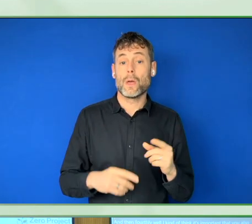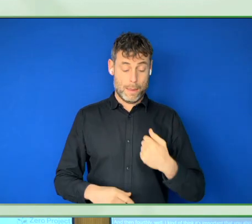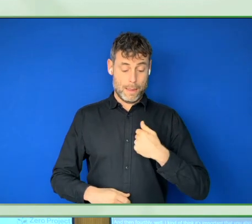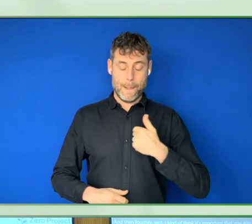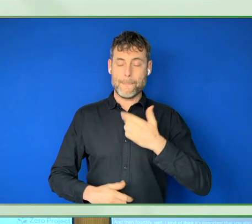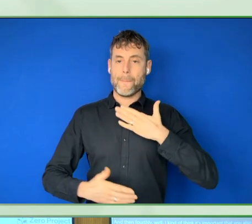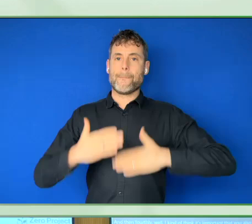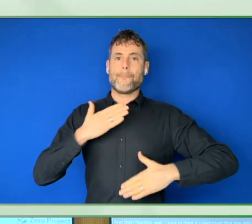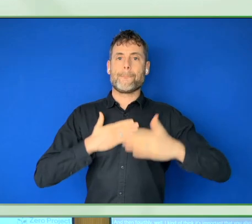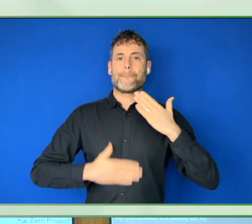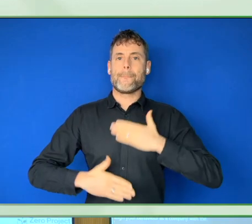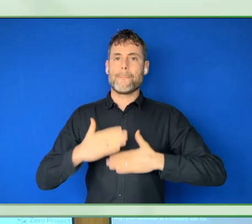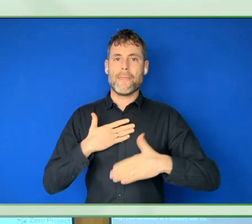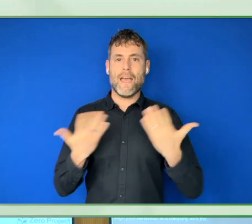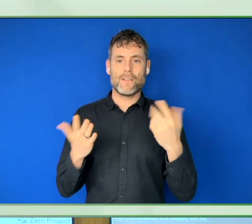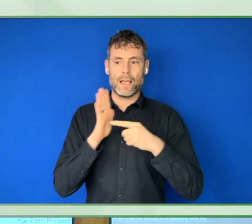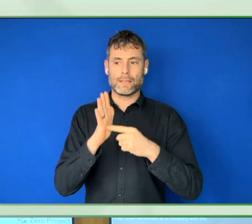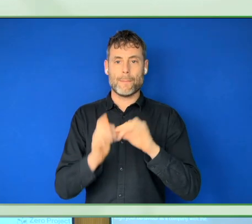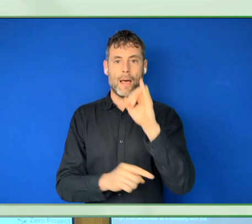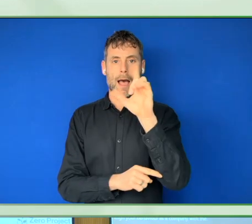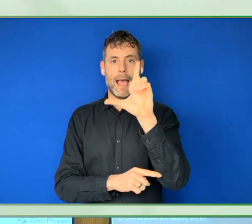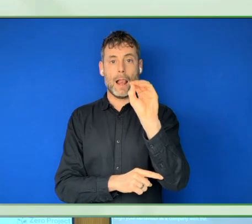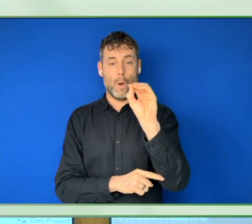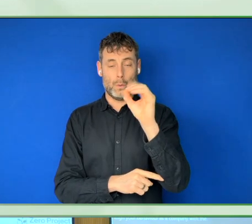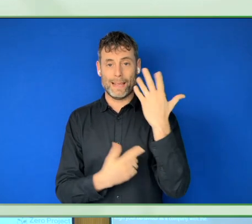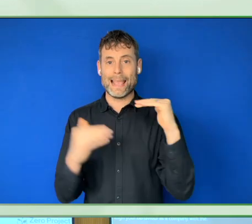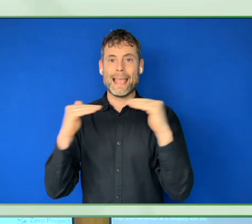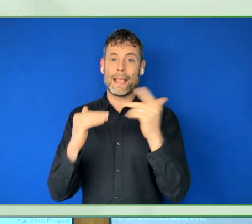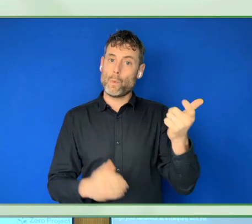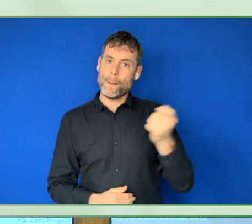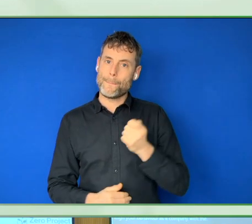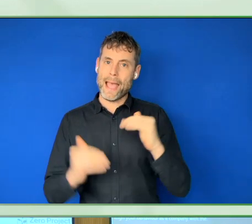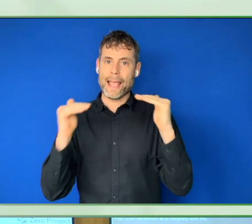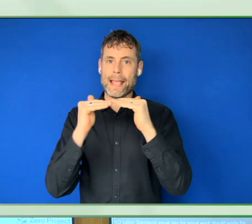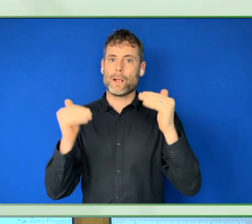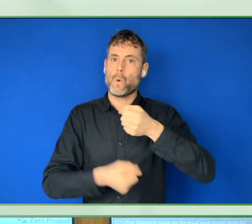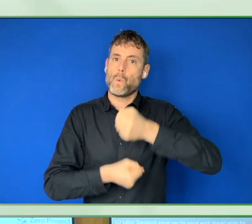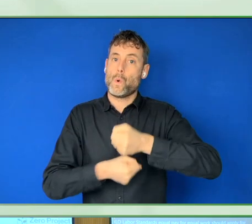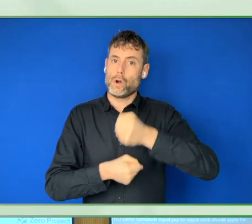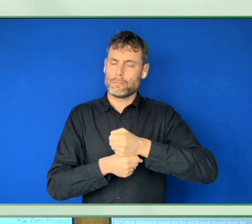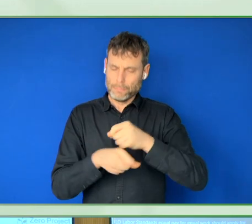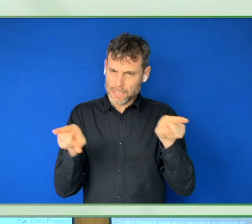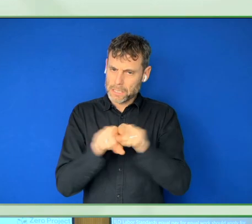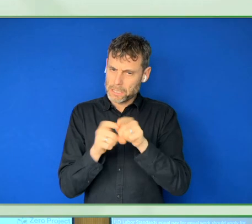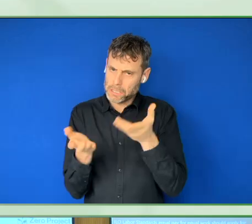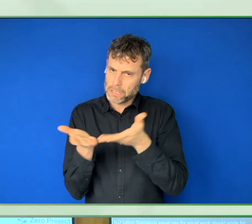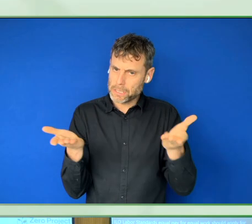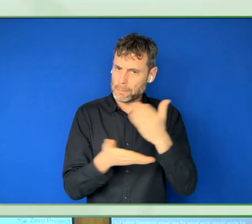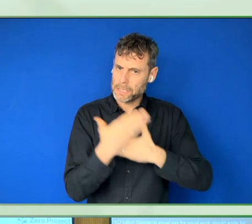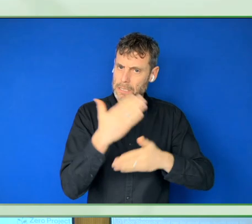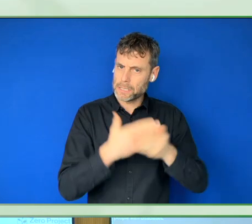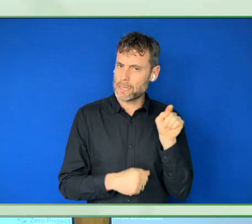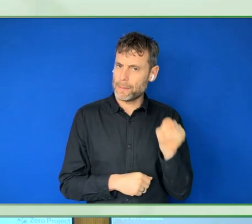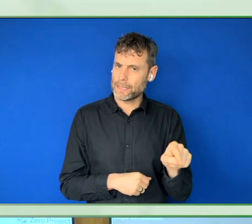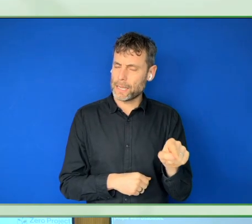ILO labor standards. Equal pay for equal work should apply for people with disabilities. That, for me, is what